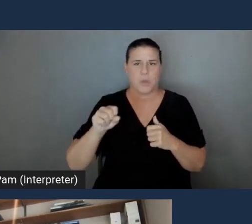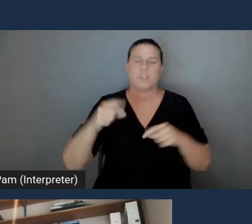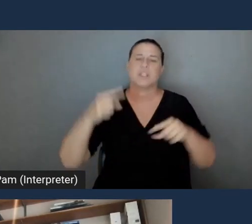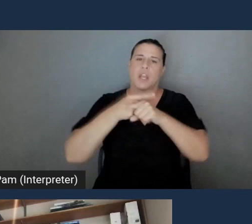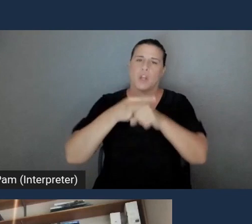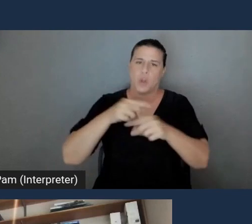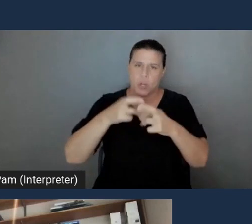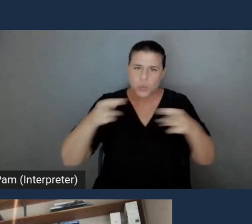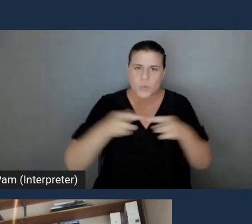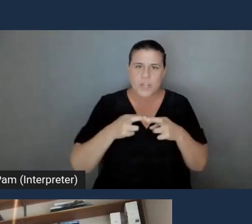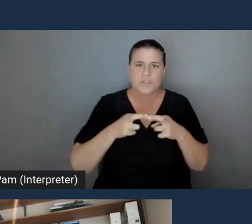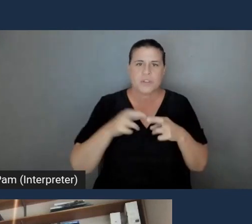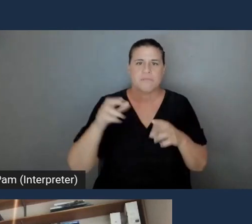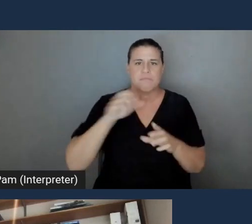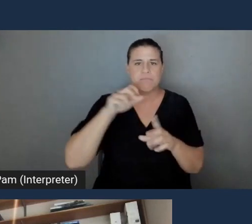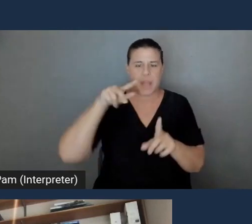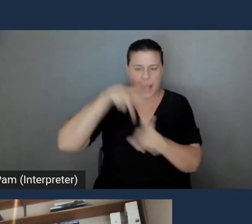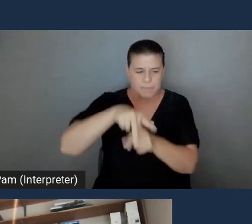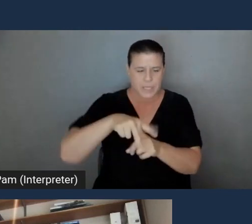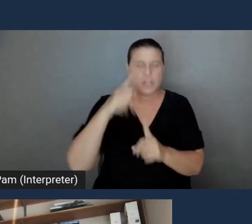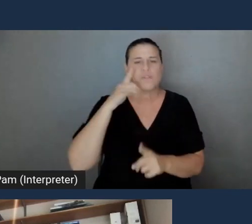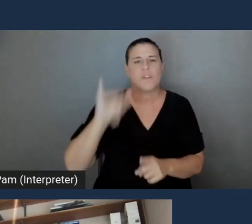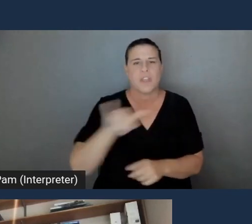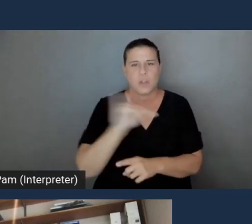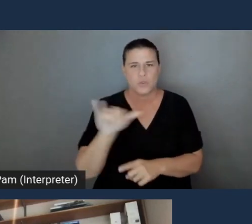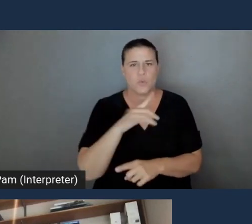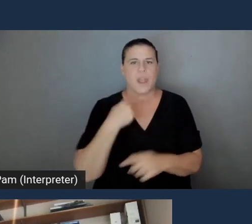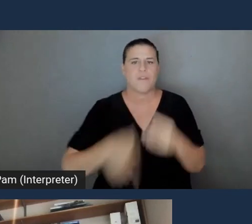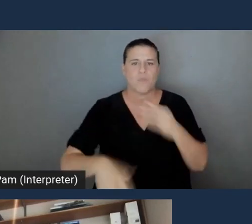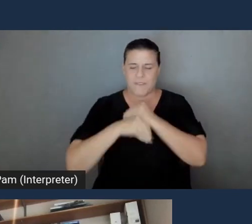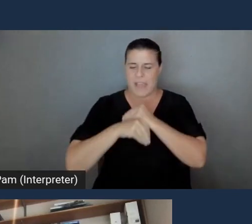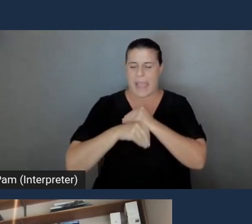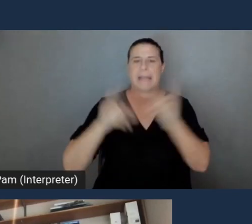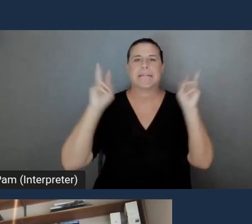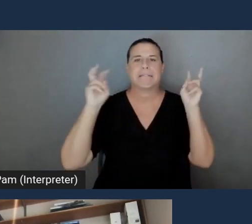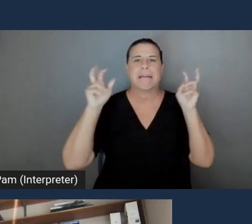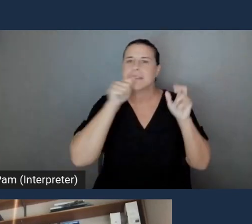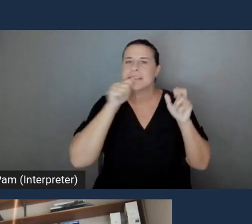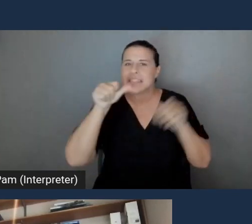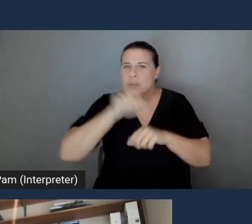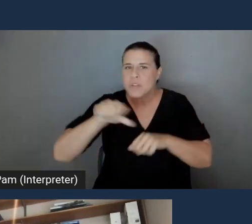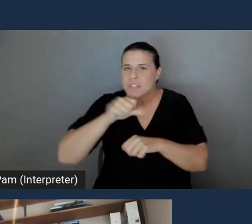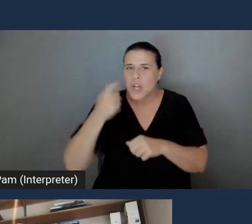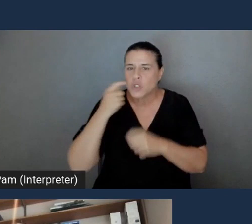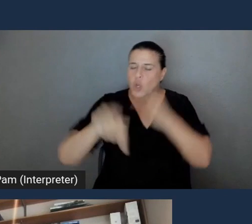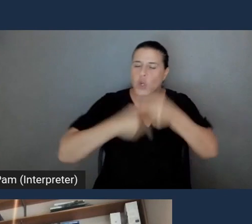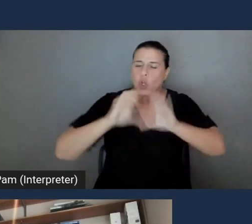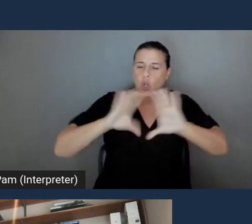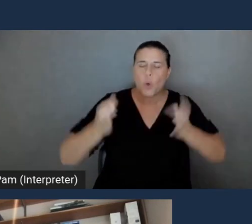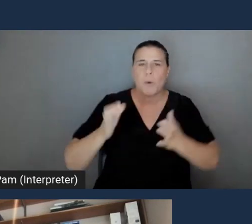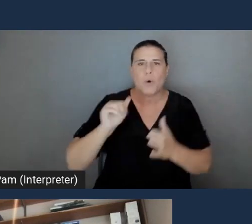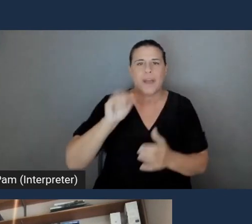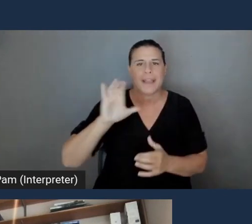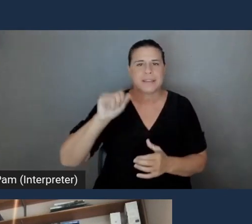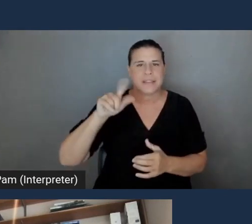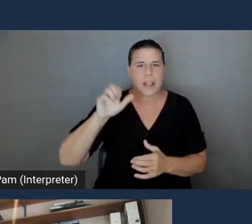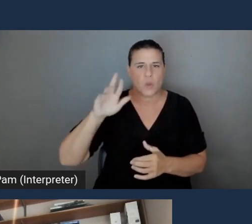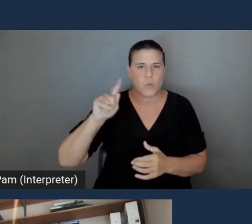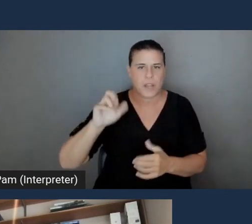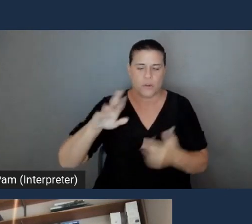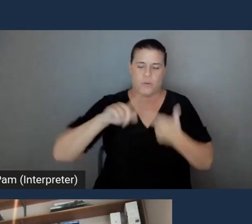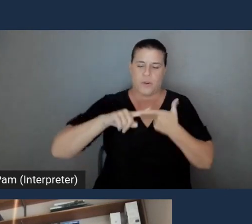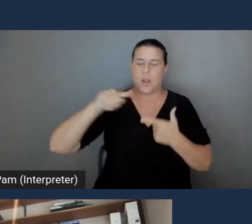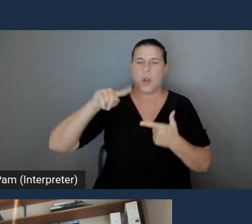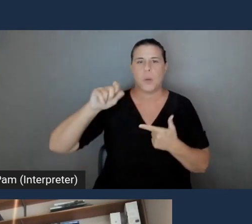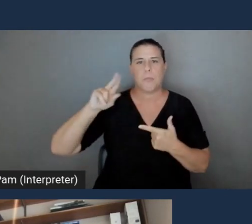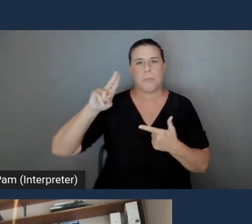replication, and we've added the secret sauces that Peter just referenced, which is Global Accelerator and Private Link, to